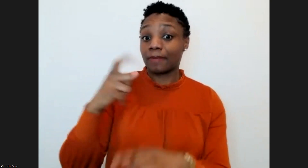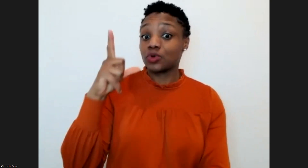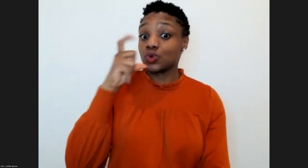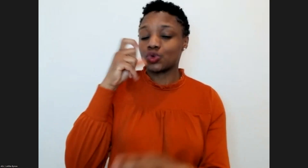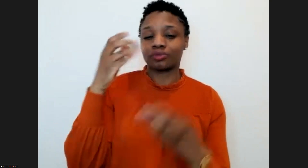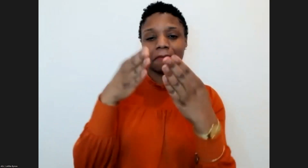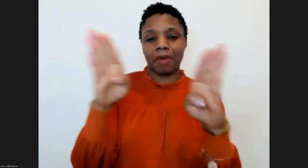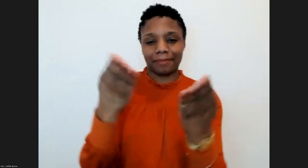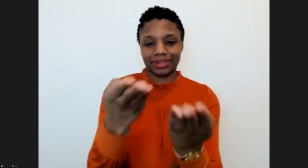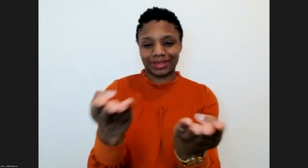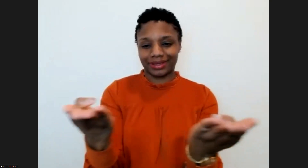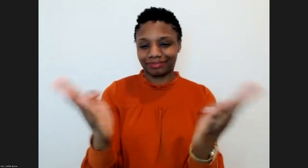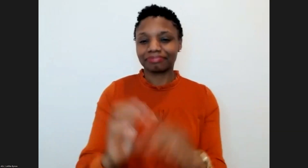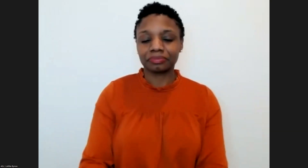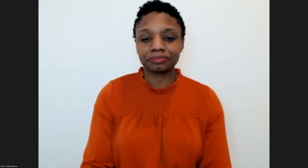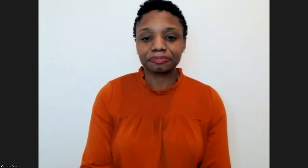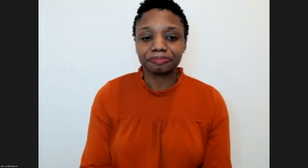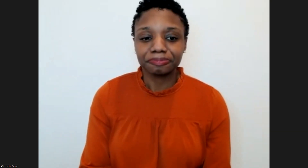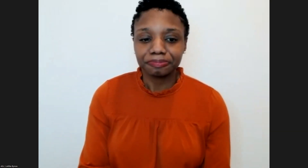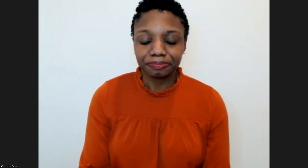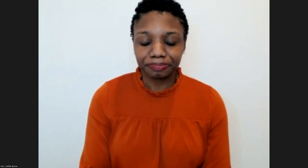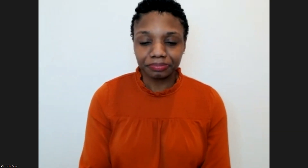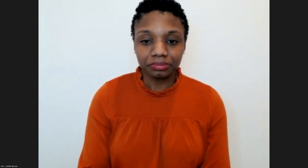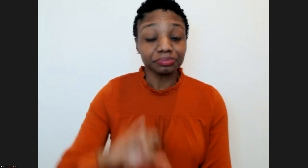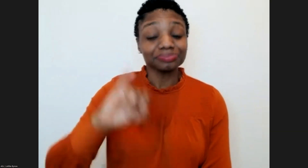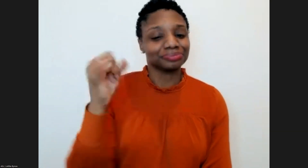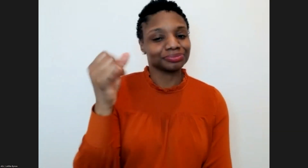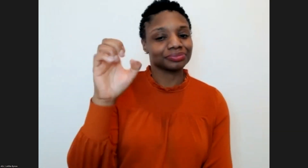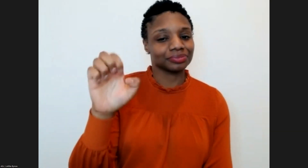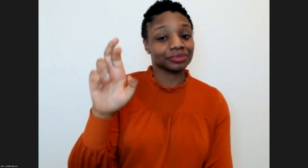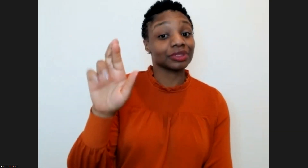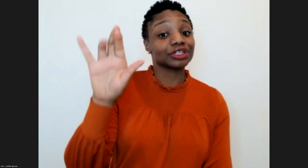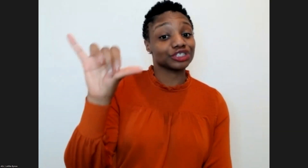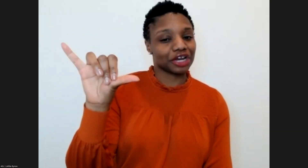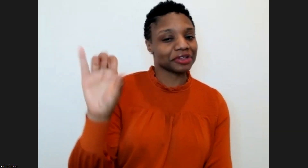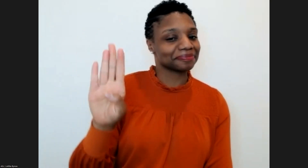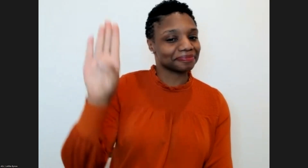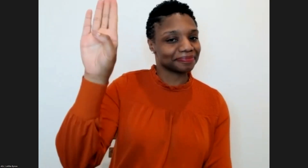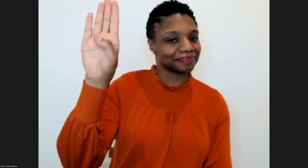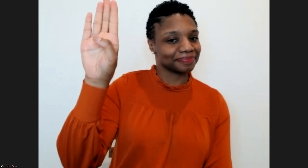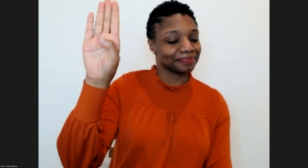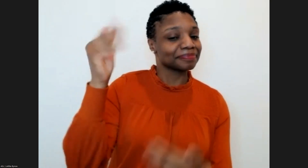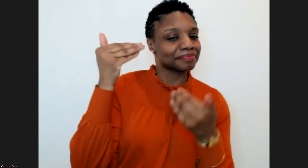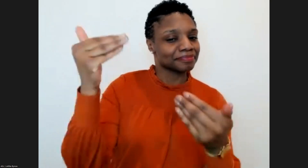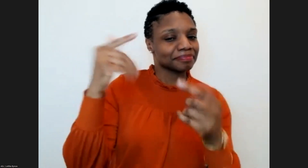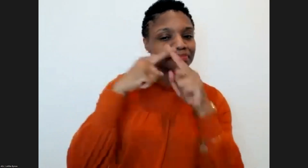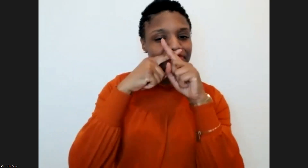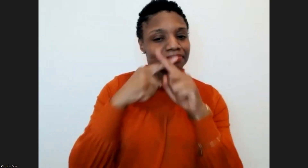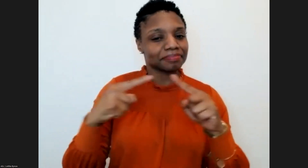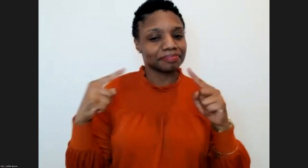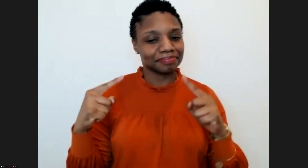to the next agenda item. All right, Jerry, you should be able to unmute yourself now.